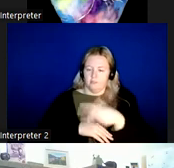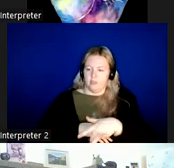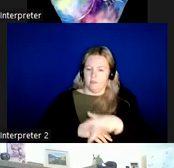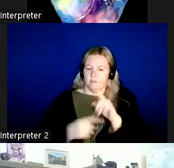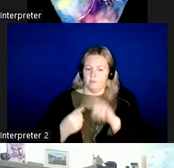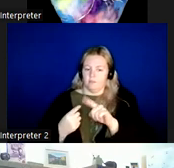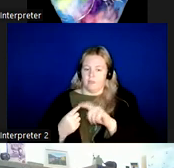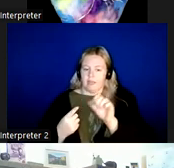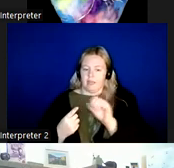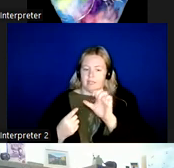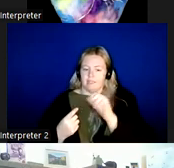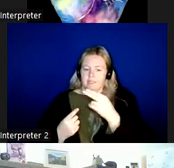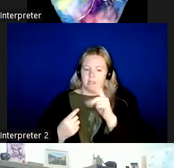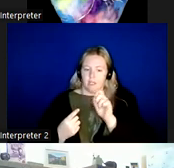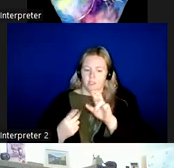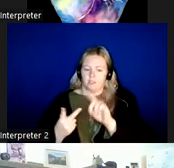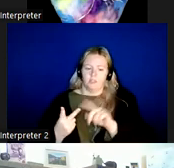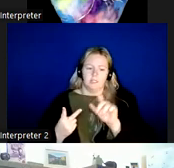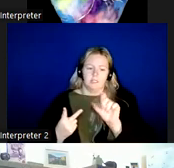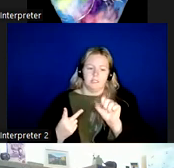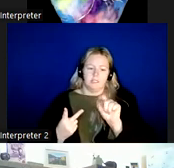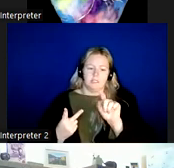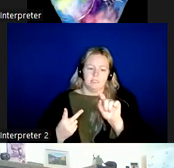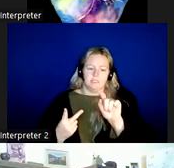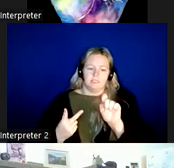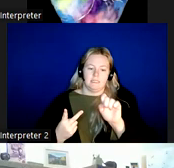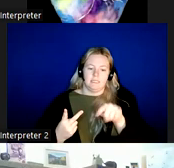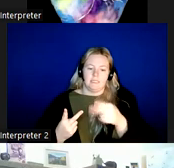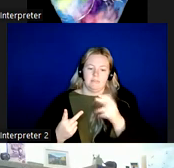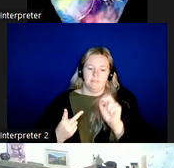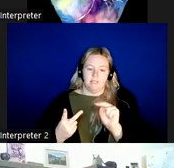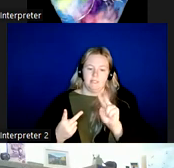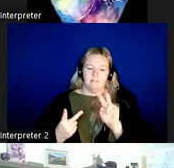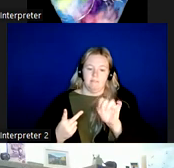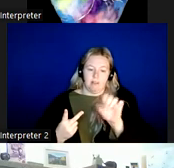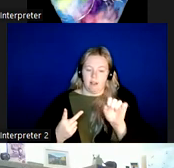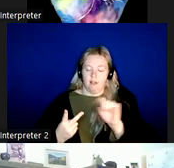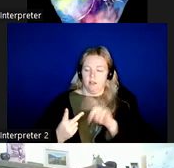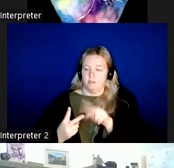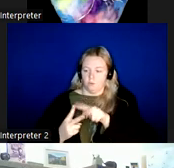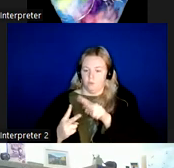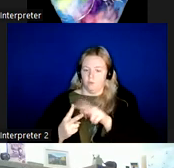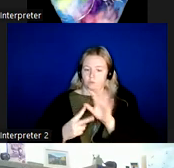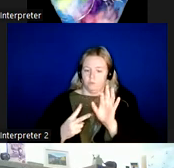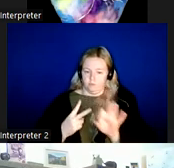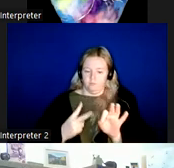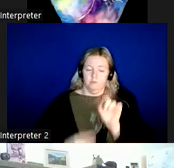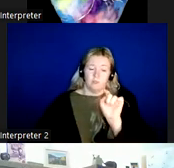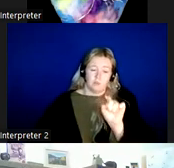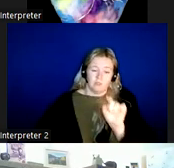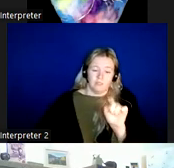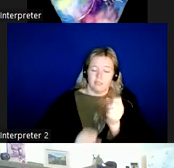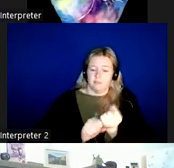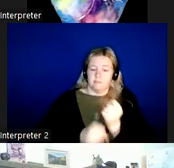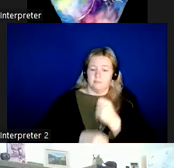on the West Coast. And they were originally created by our